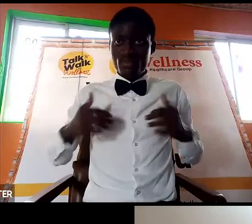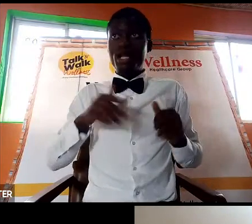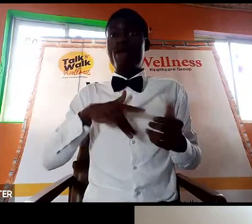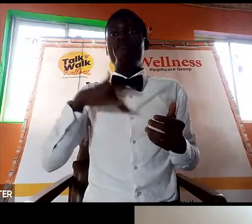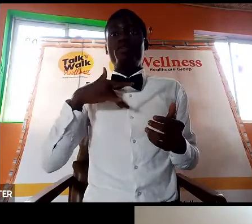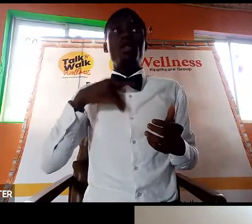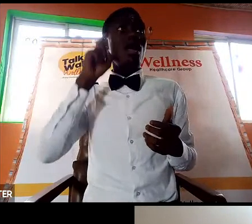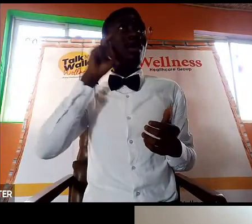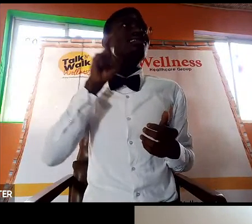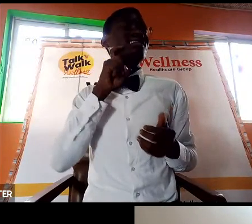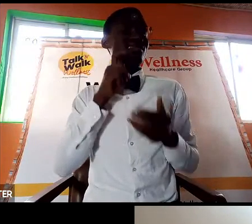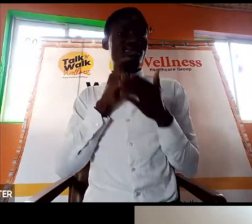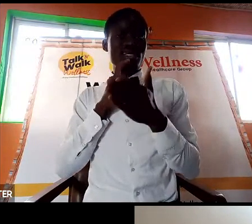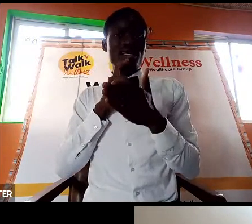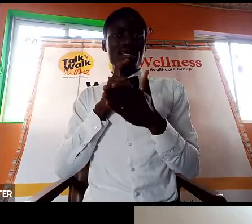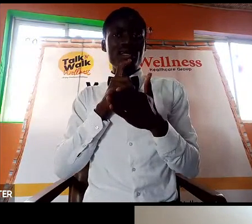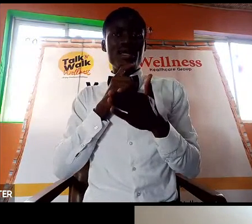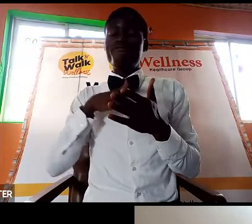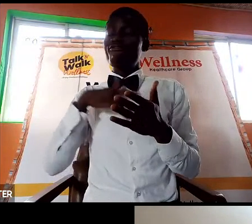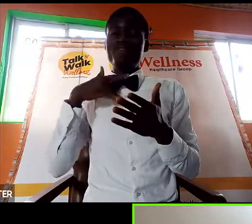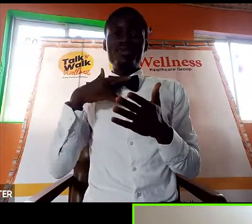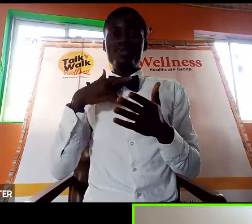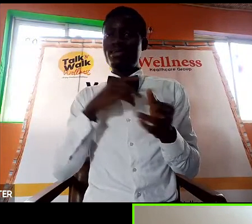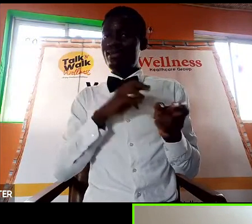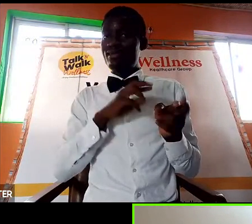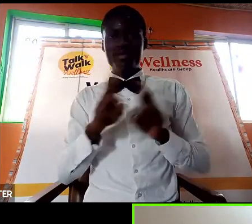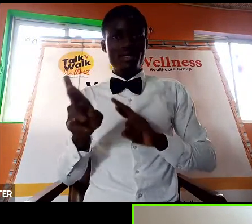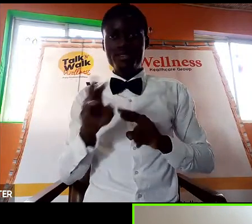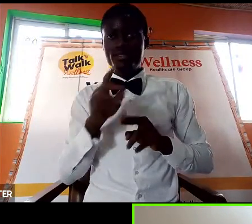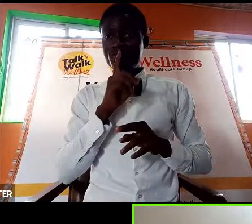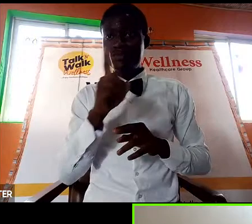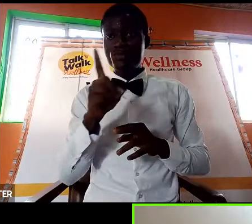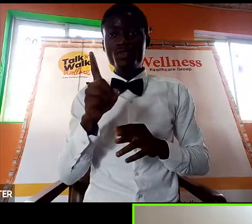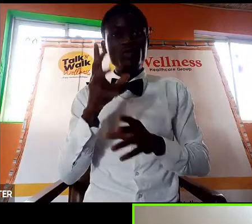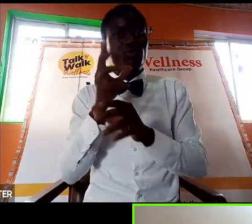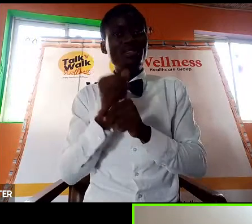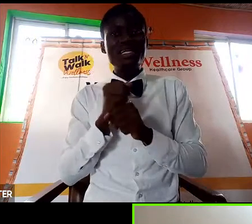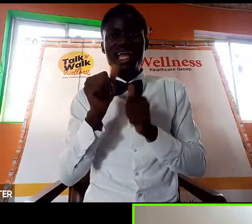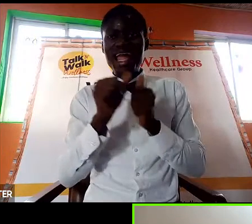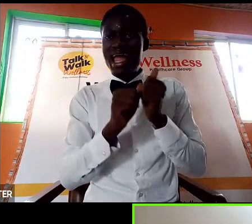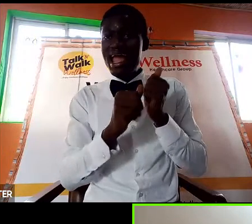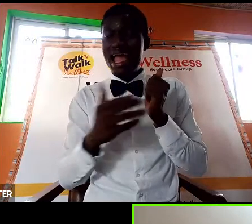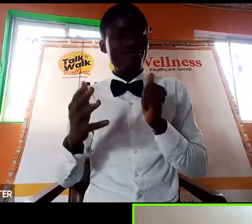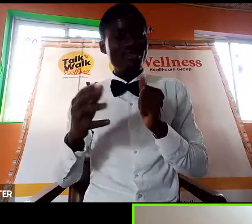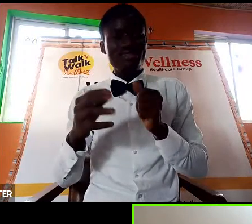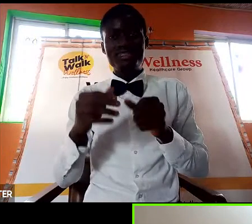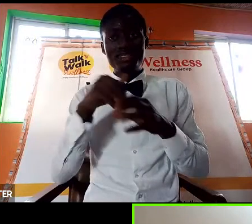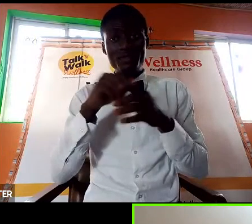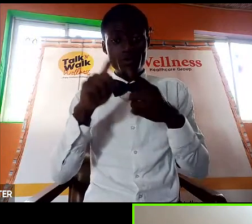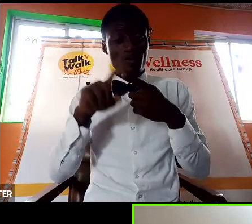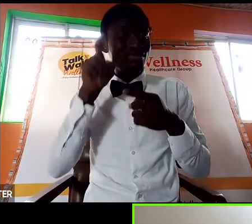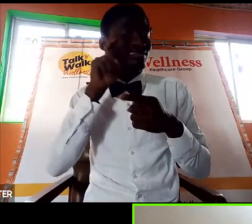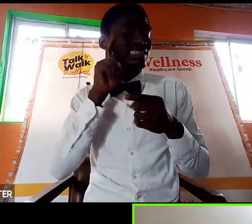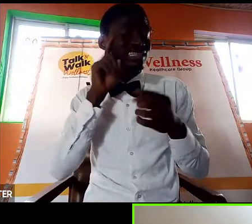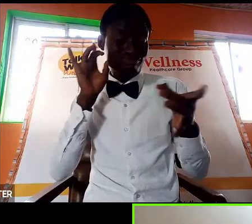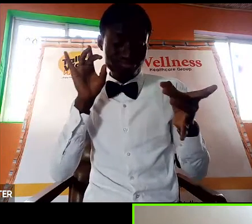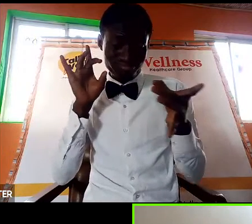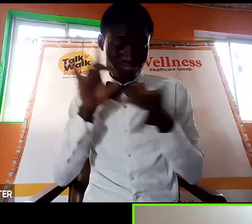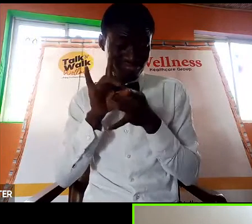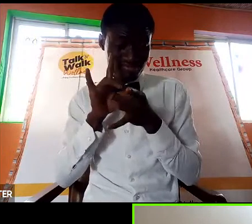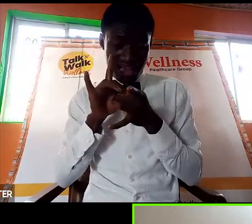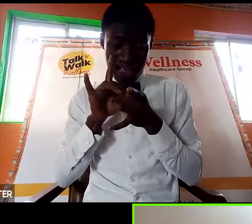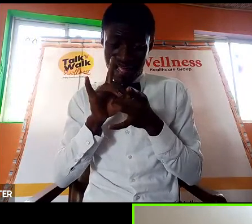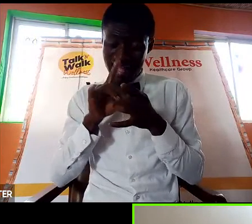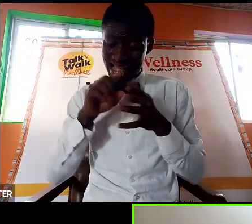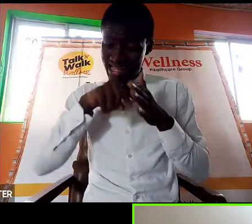Really? Yes, you get everything into it, you really get down and make love. You put